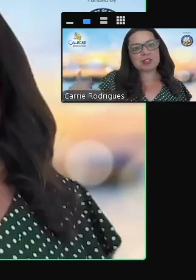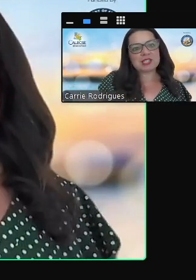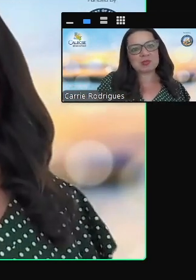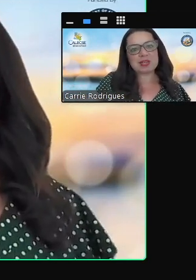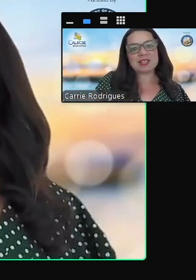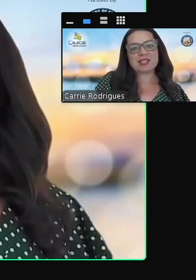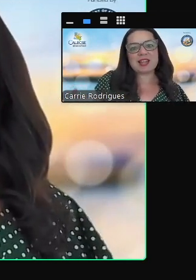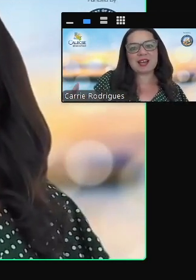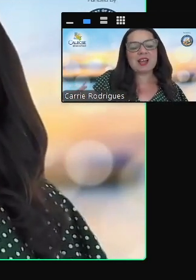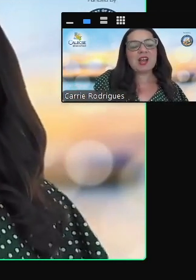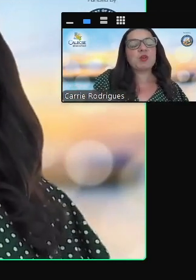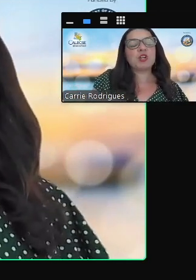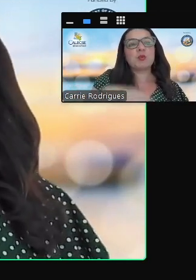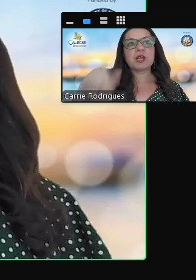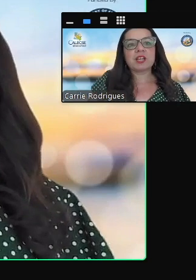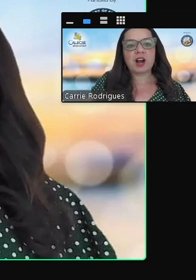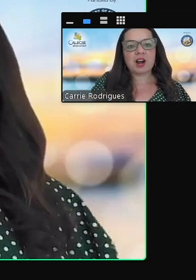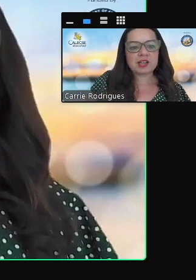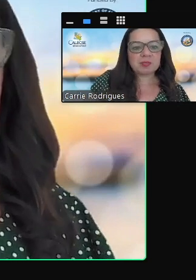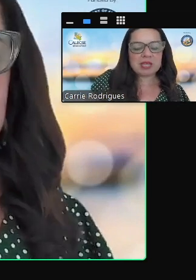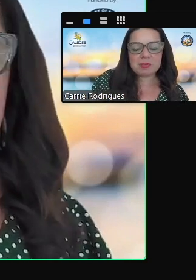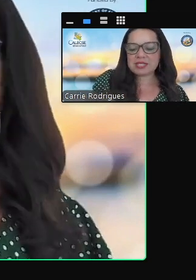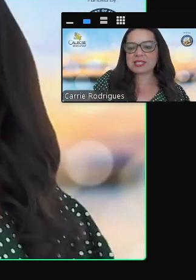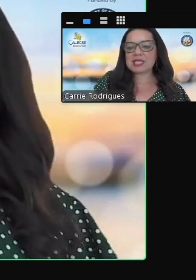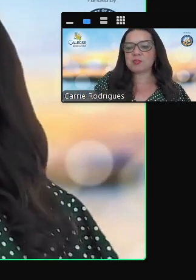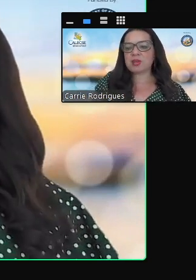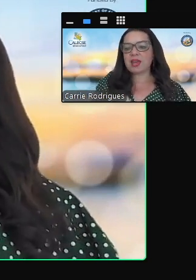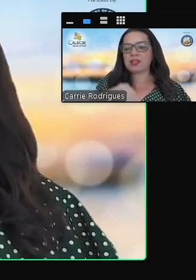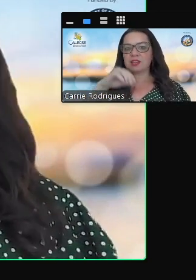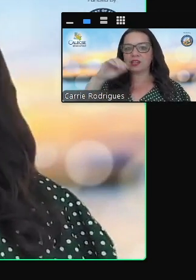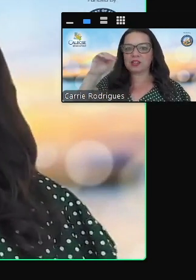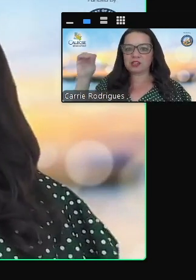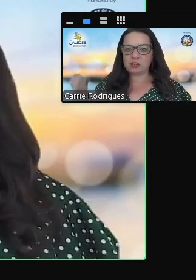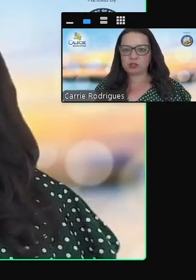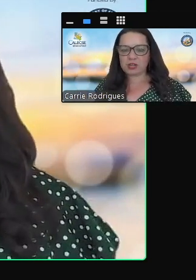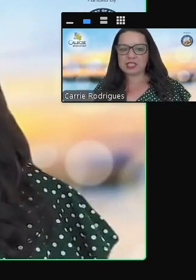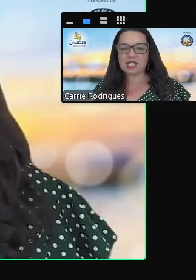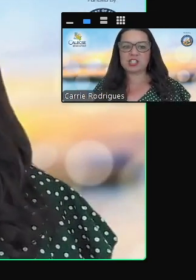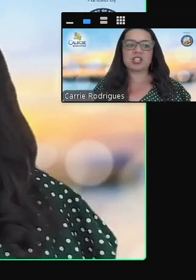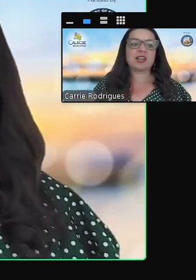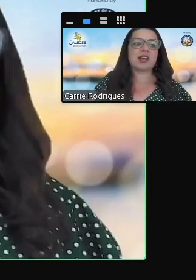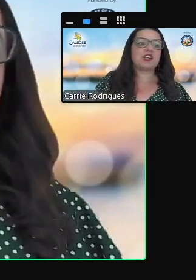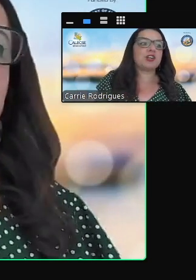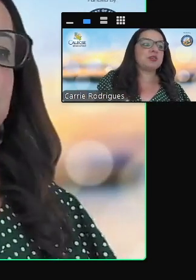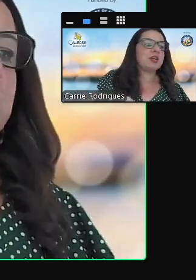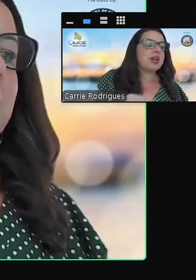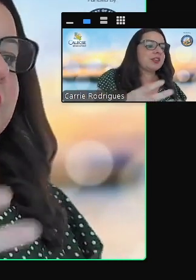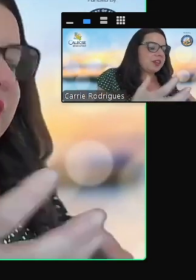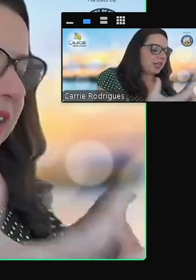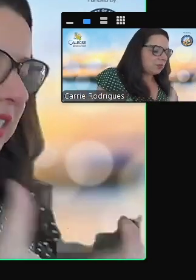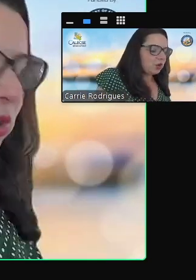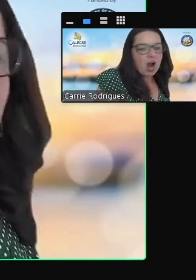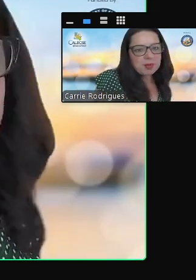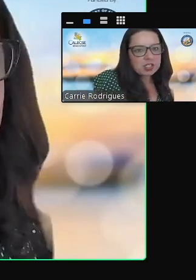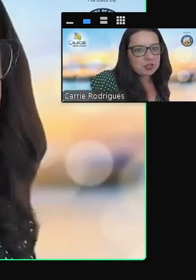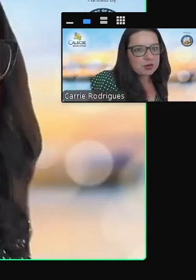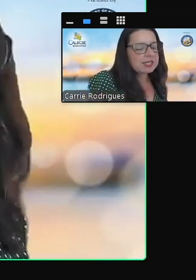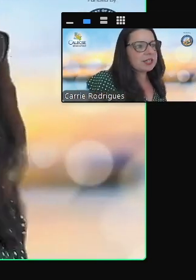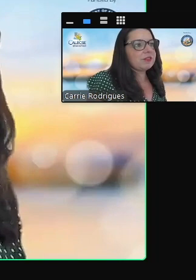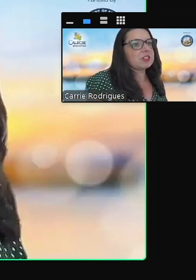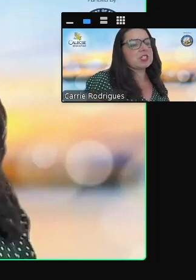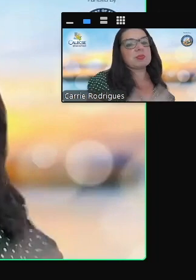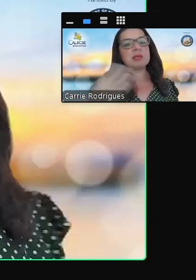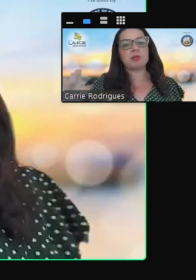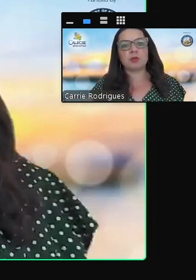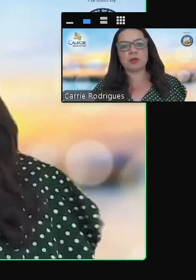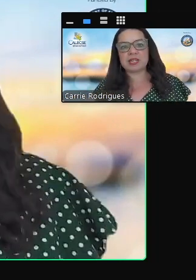the differences, because that when you're working hard in a play-based assessment and that there's no joint attention and it's more